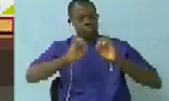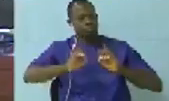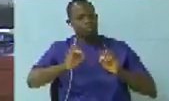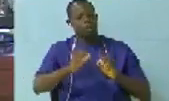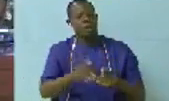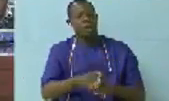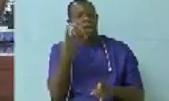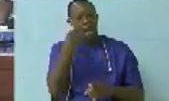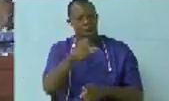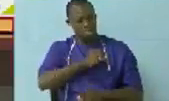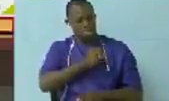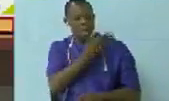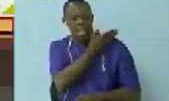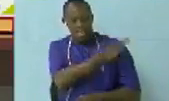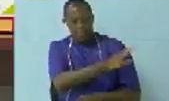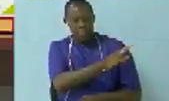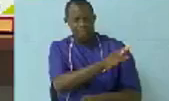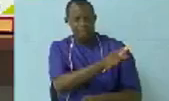was how I left,